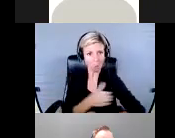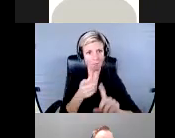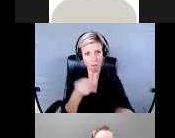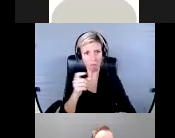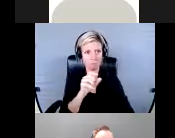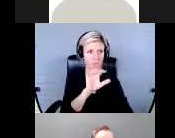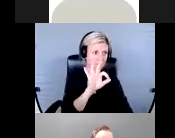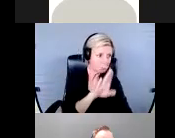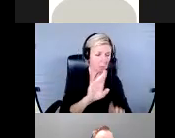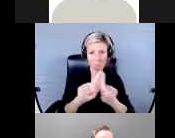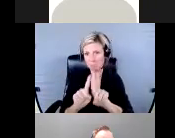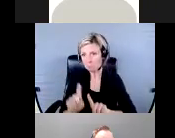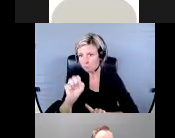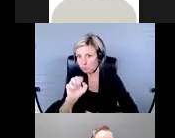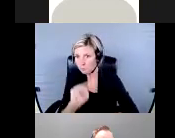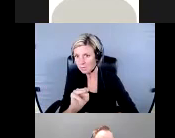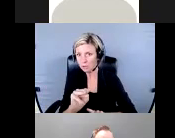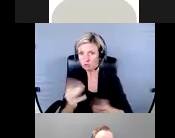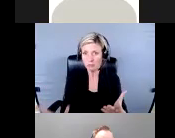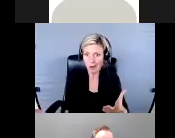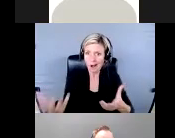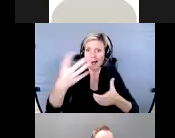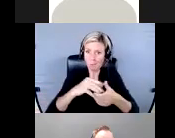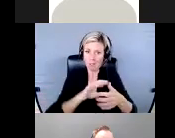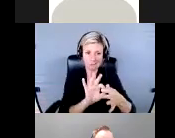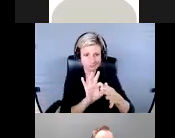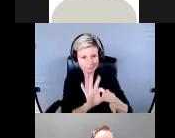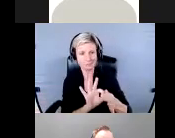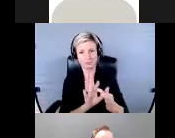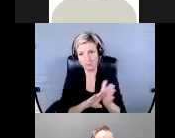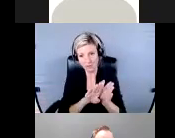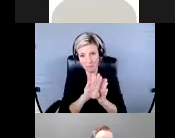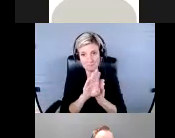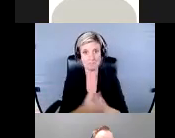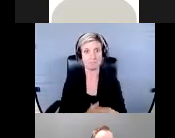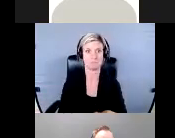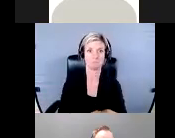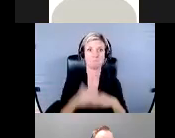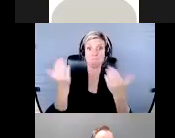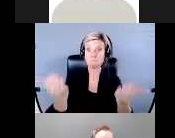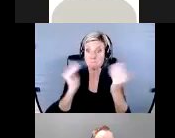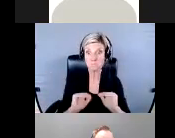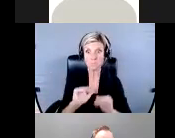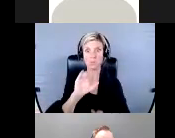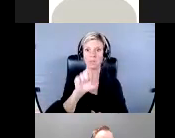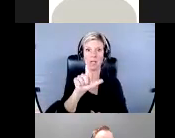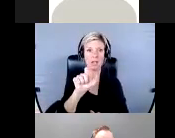just leave you with that example. Okay, so I want to tell you about the Elder Mediation Pilot Project. I've